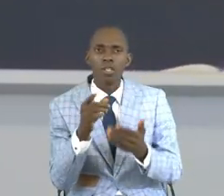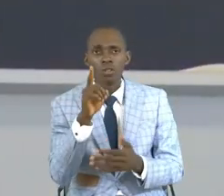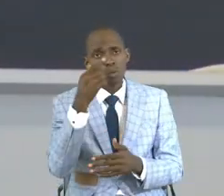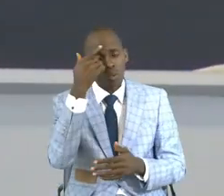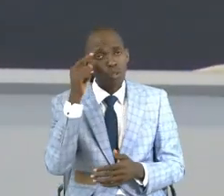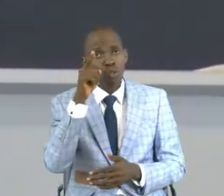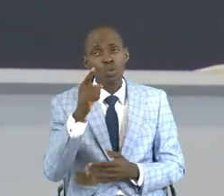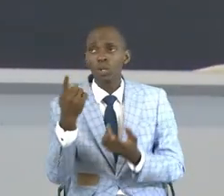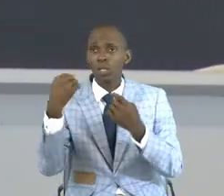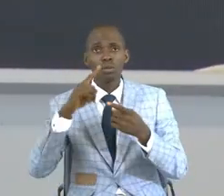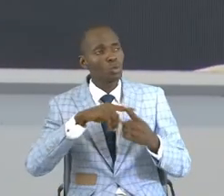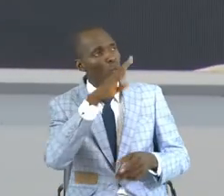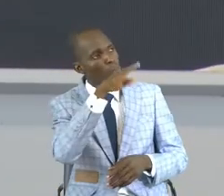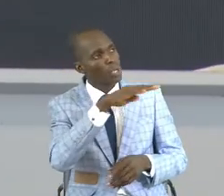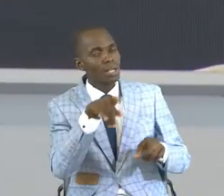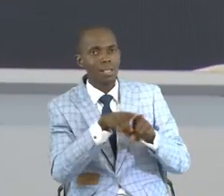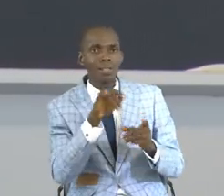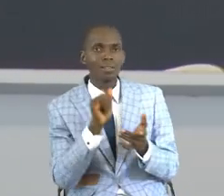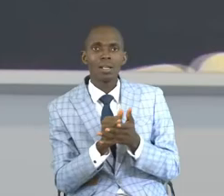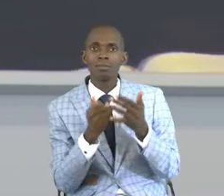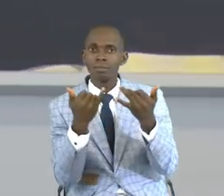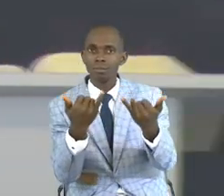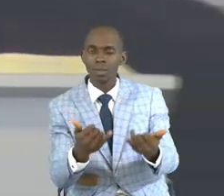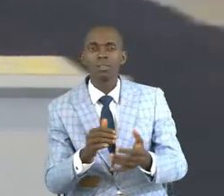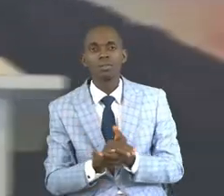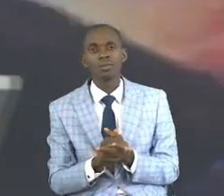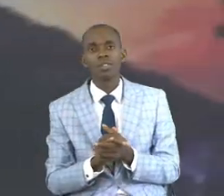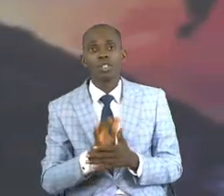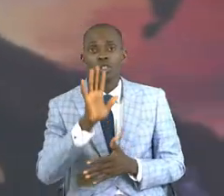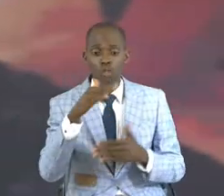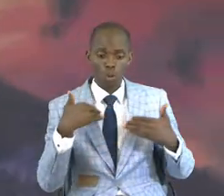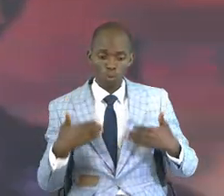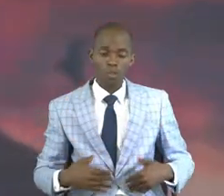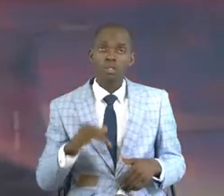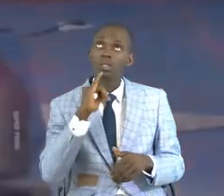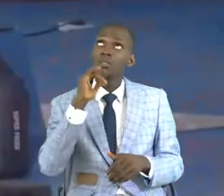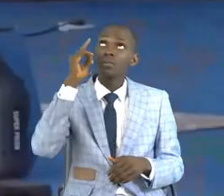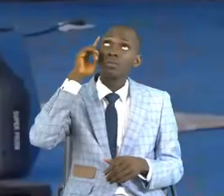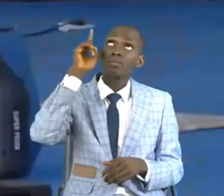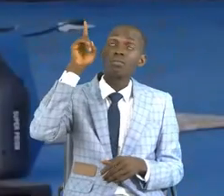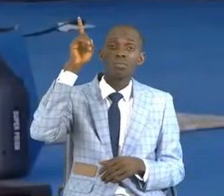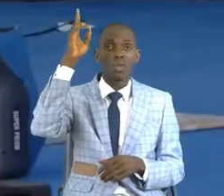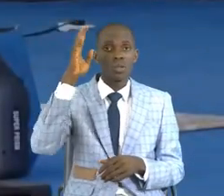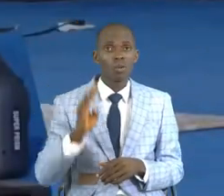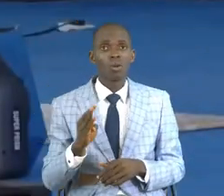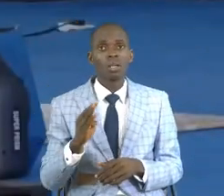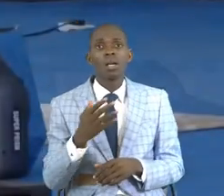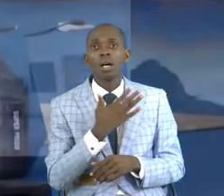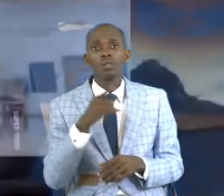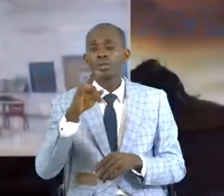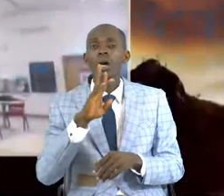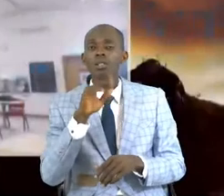paint like that. Now, your body belongs to God and is the temple of God. You don't own that